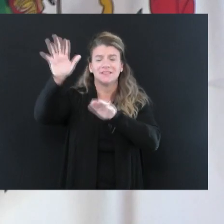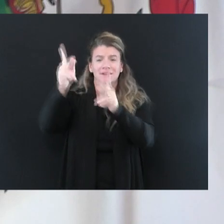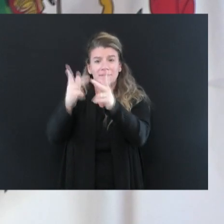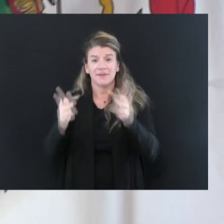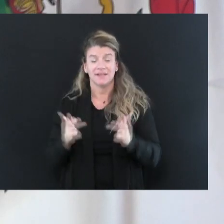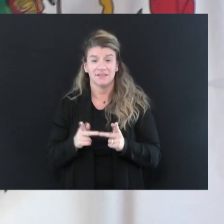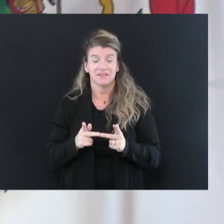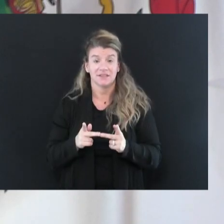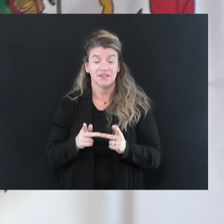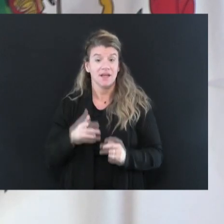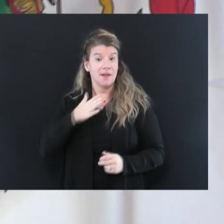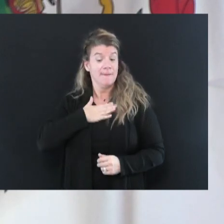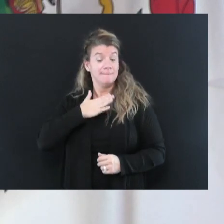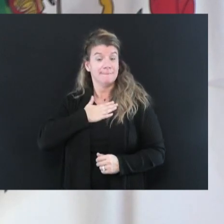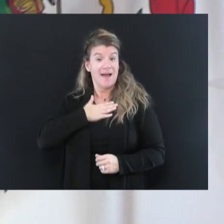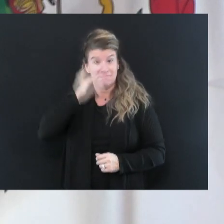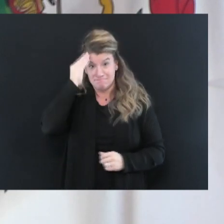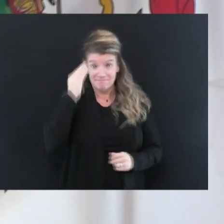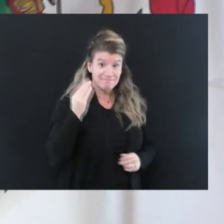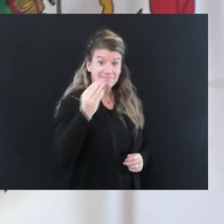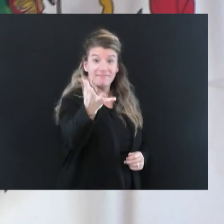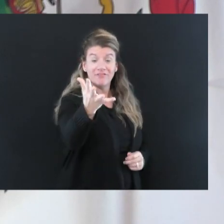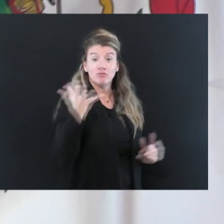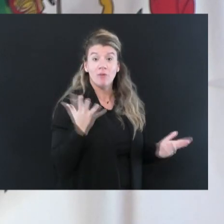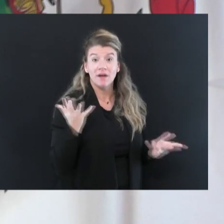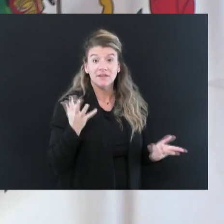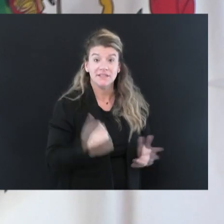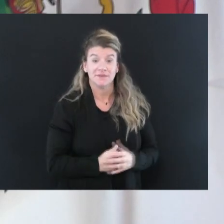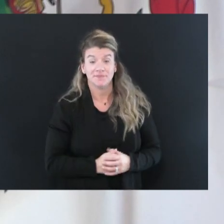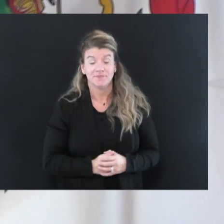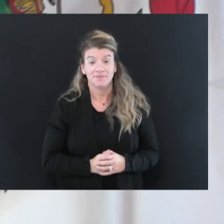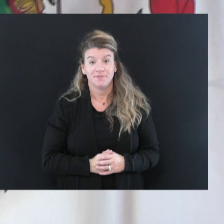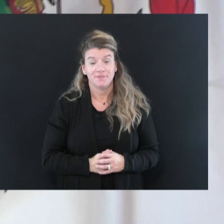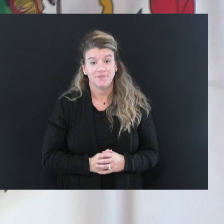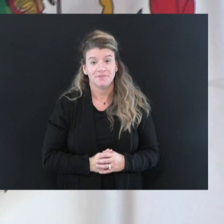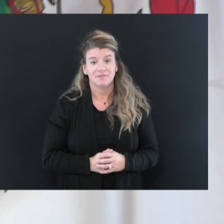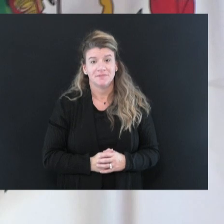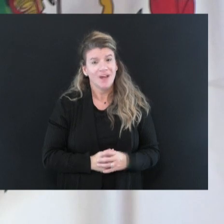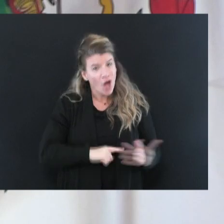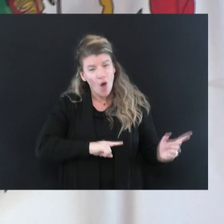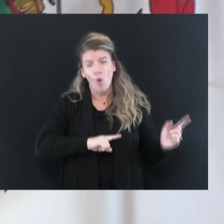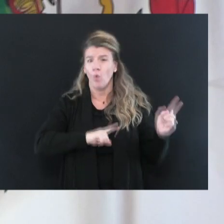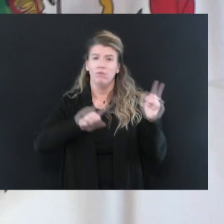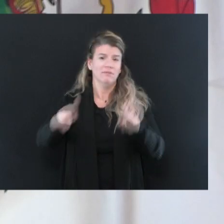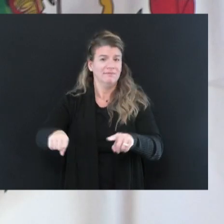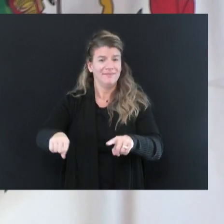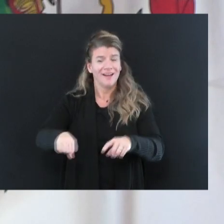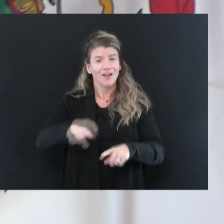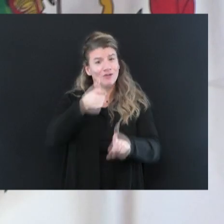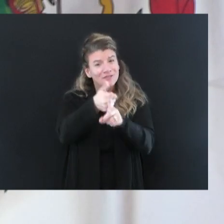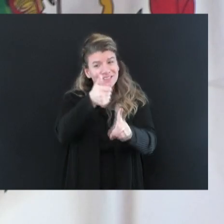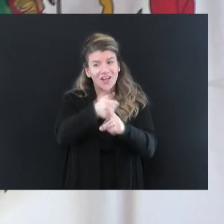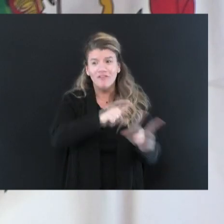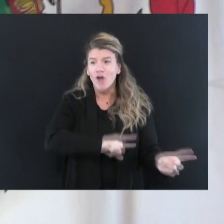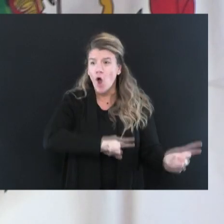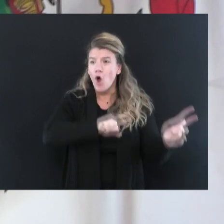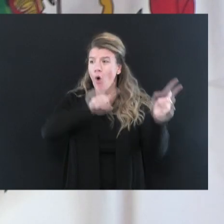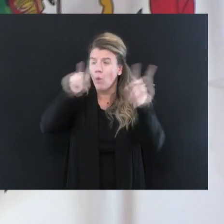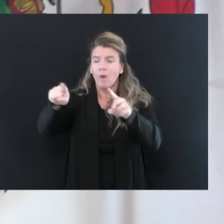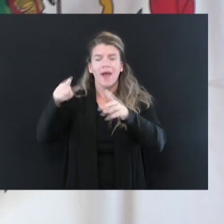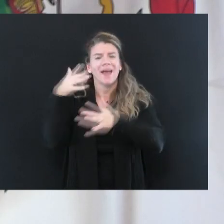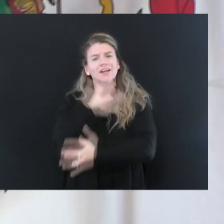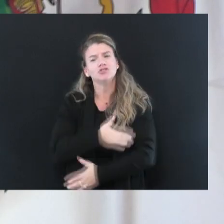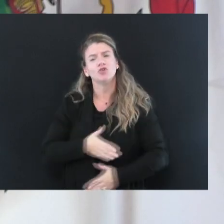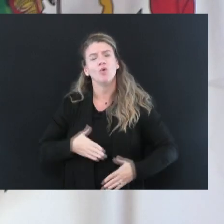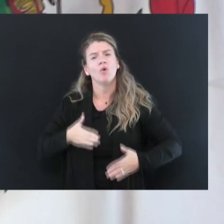all I would say is just go out. just go out and enjoy and